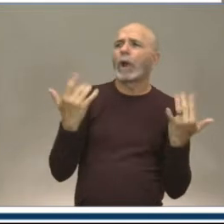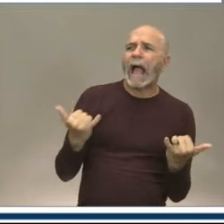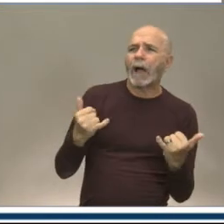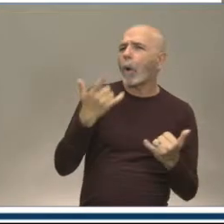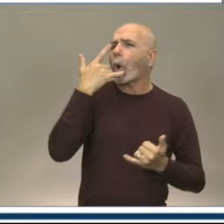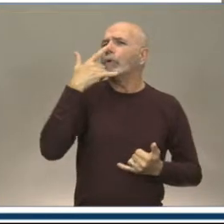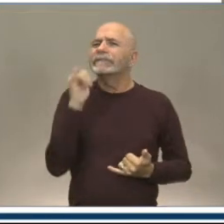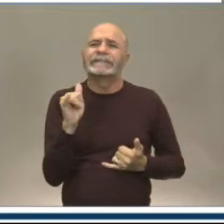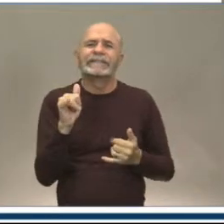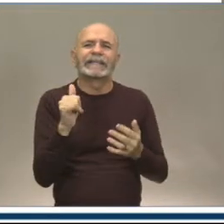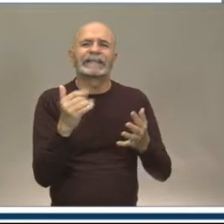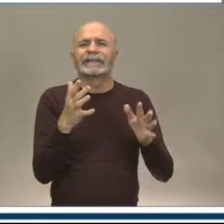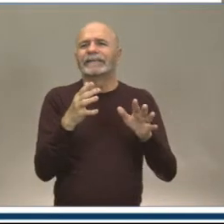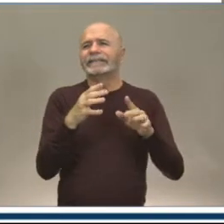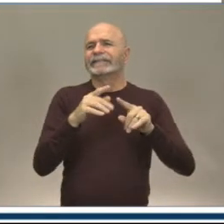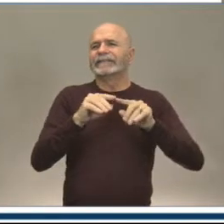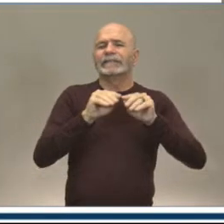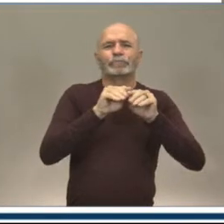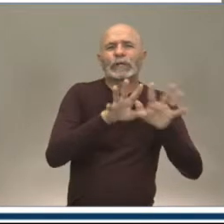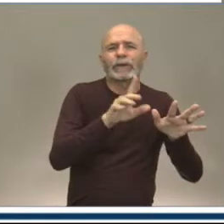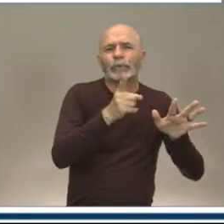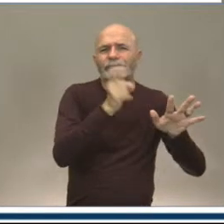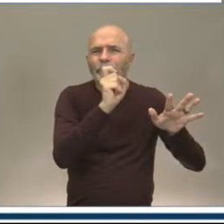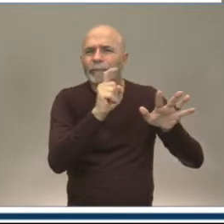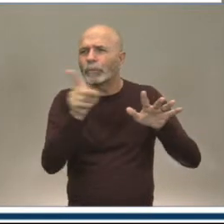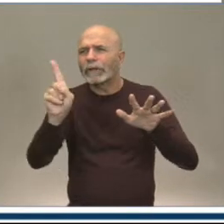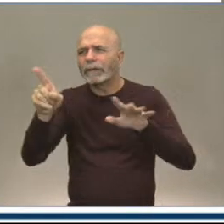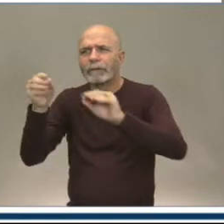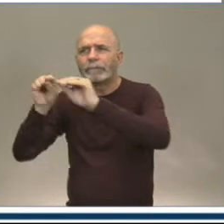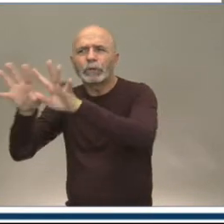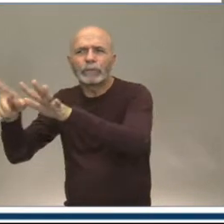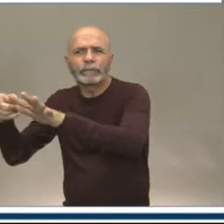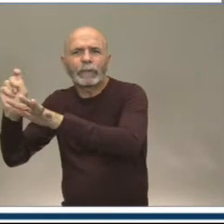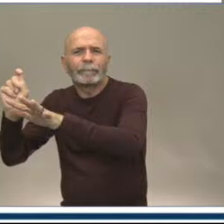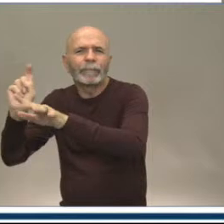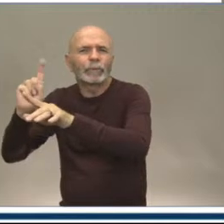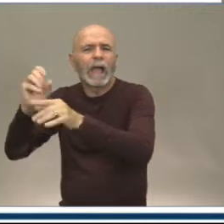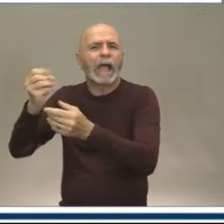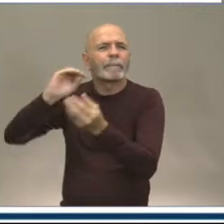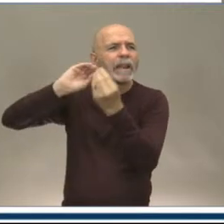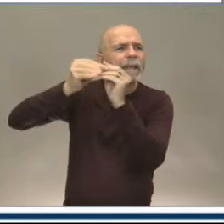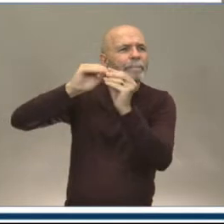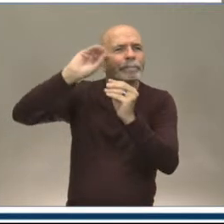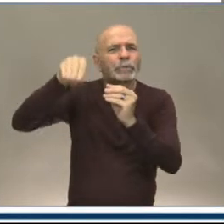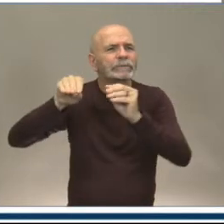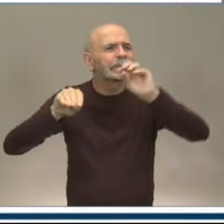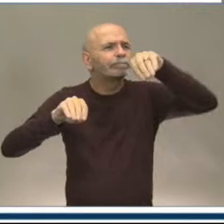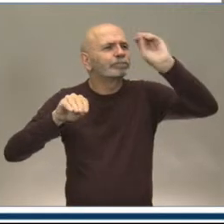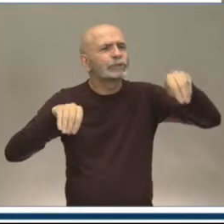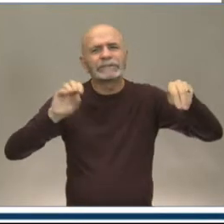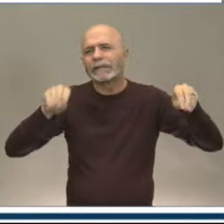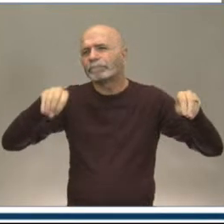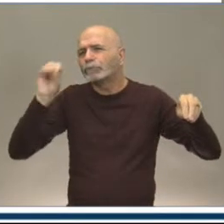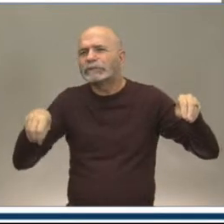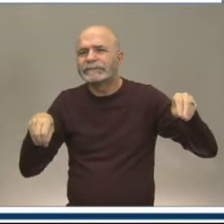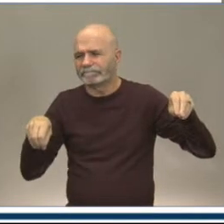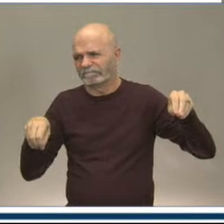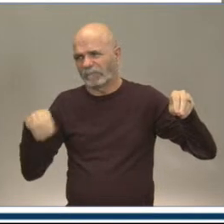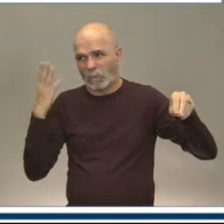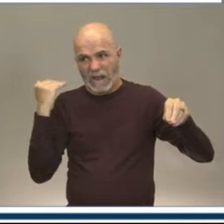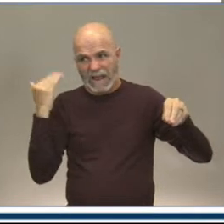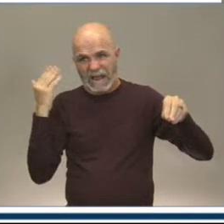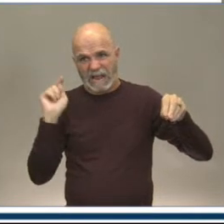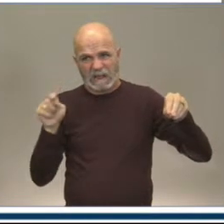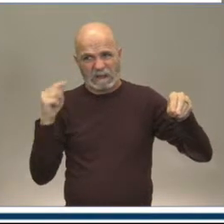of case numbers. Where is that trending? The percentage of cases that we don't have any indication of where they might have